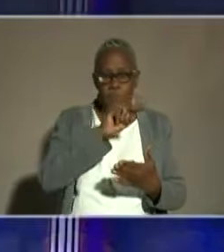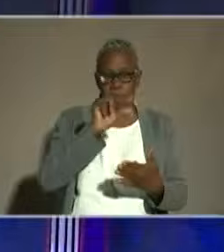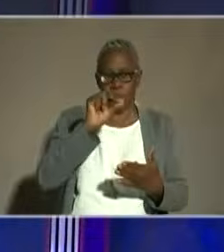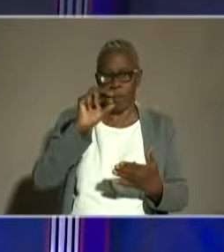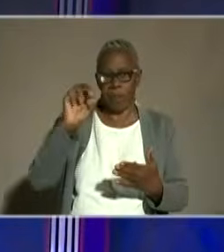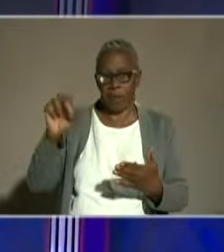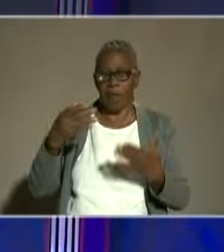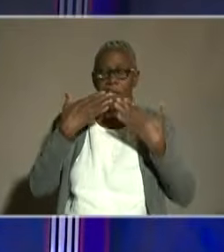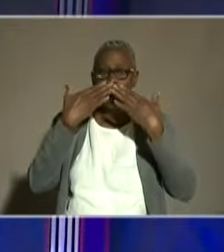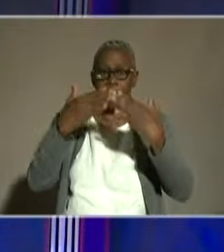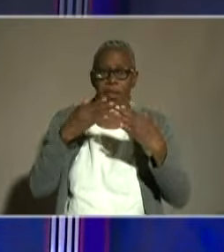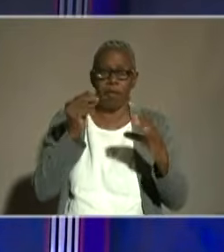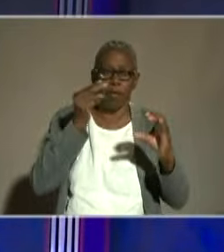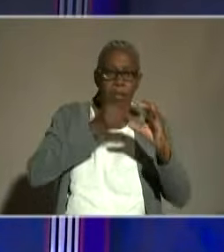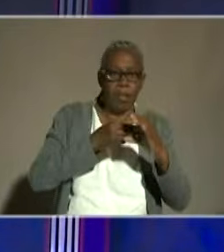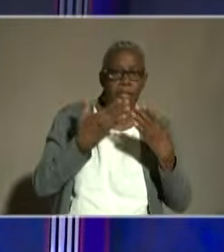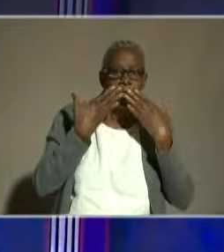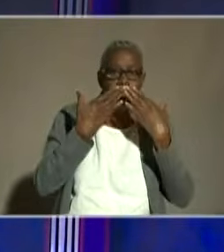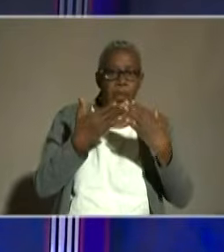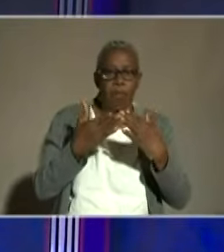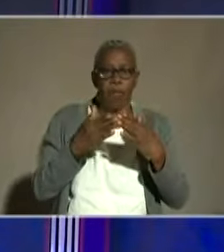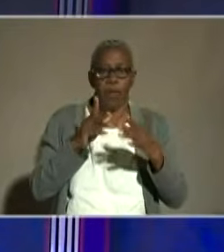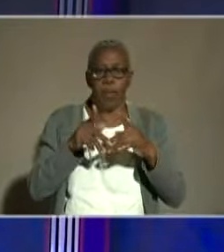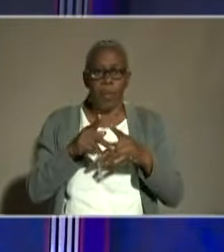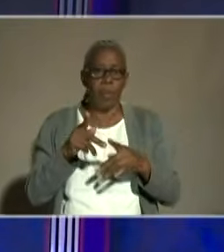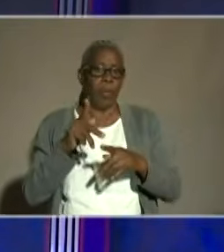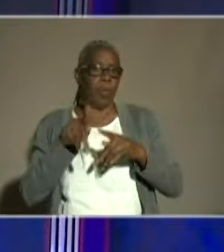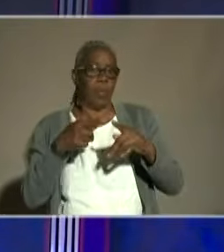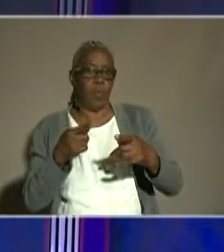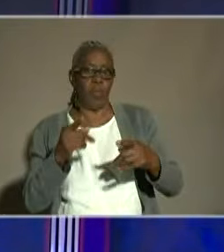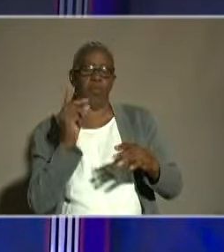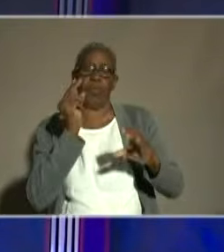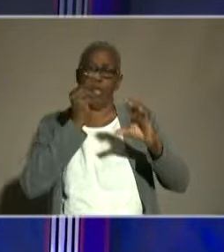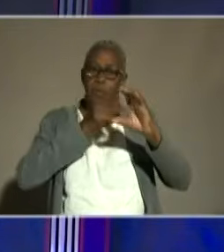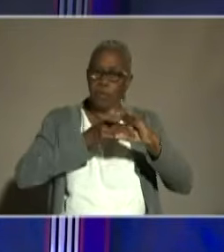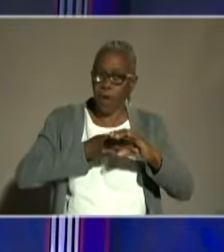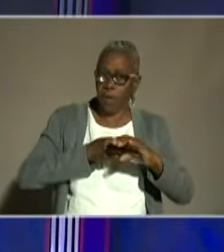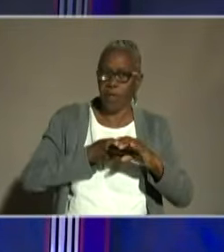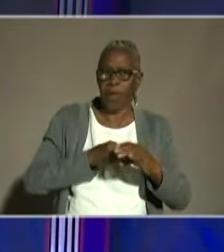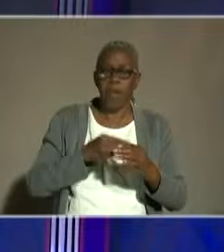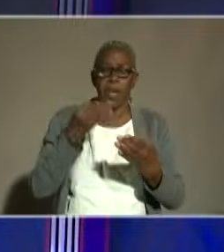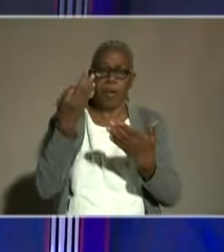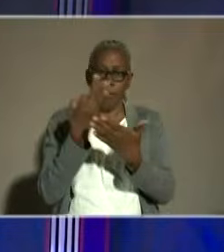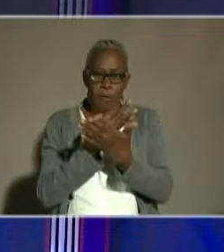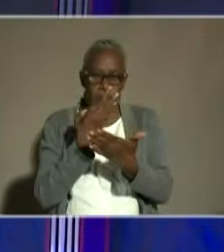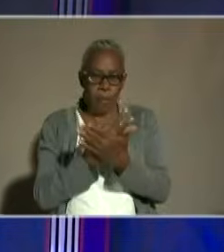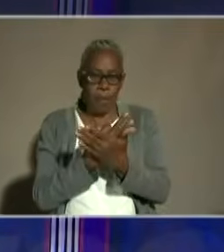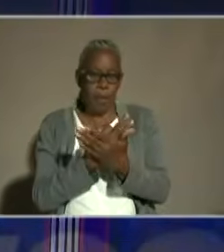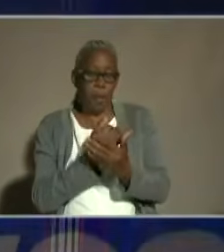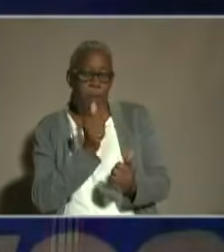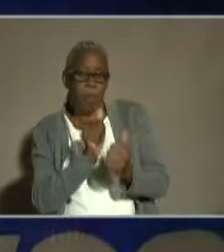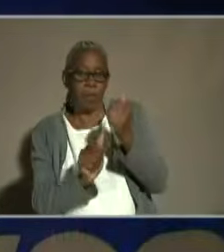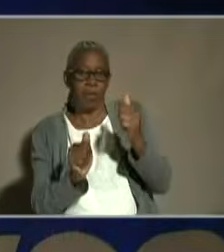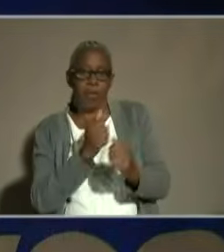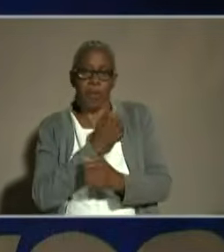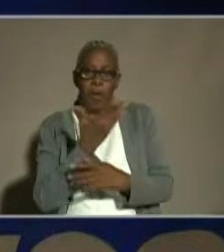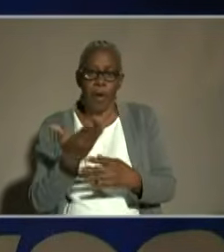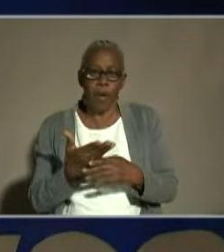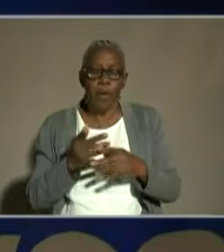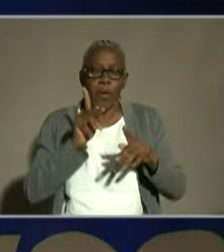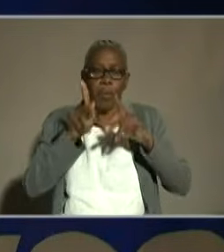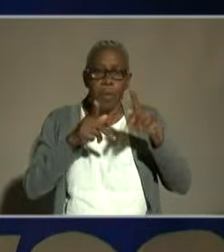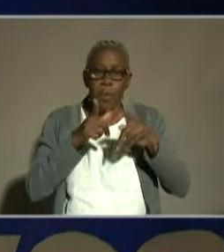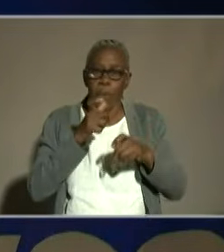us. Thanks to our studio audience, our production crew, production and funding partners, and most of all, our viewers and